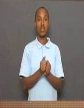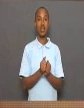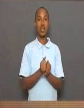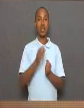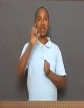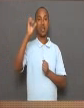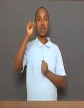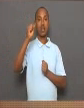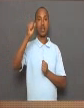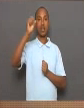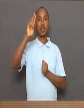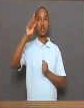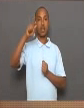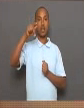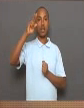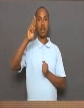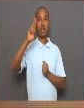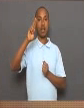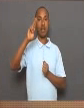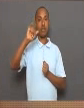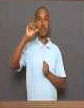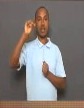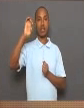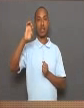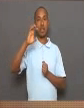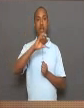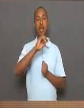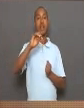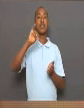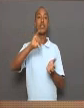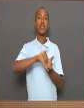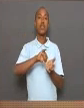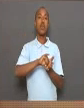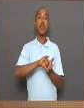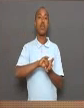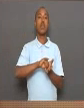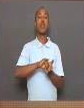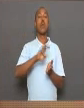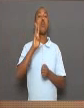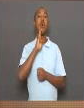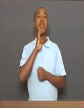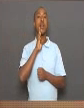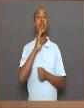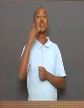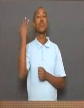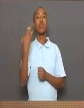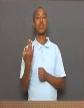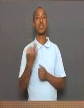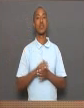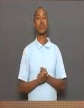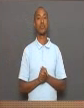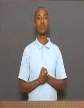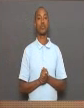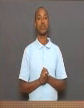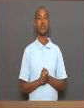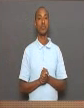sulfites, sulfur dioxide gas is liberated and salt and water are formed.